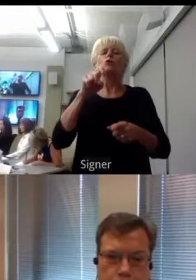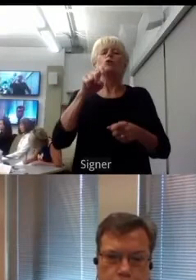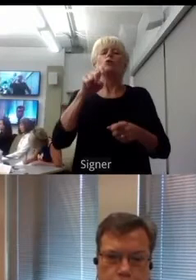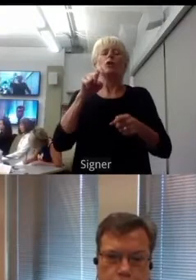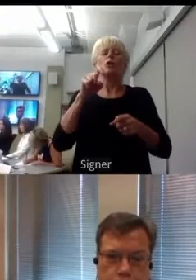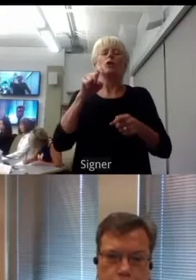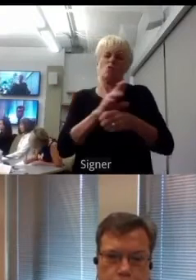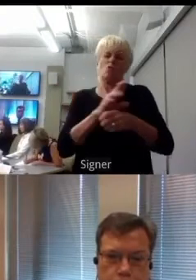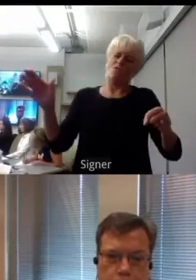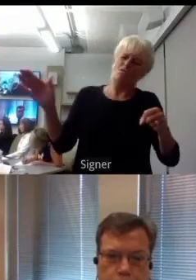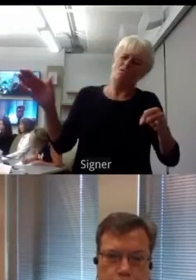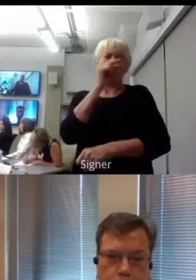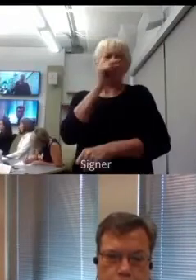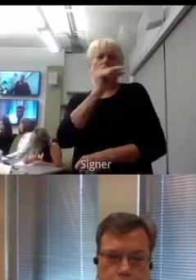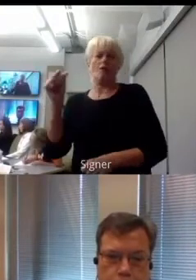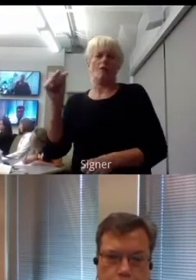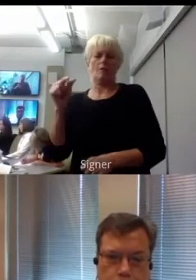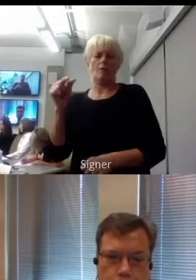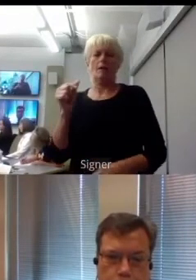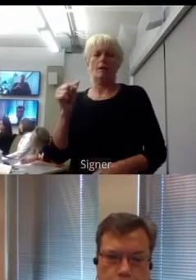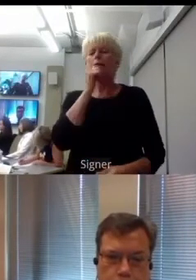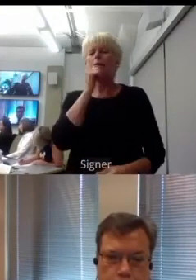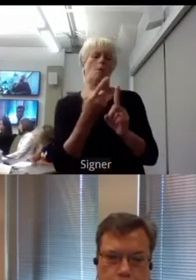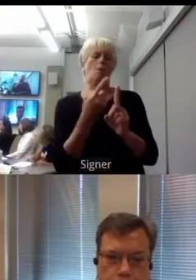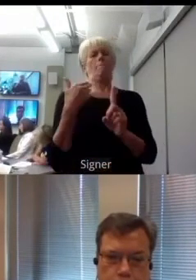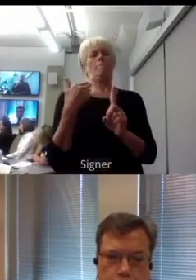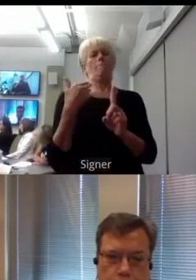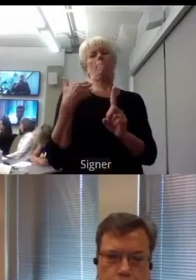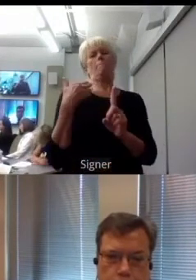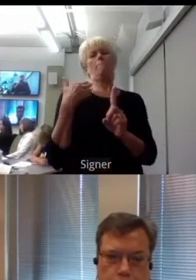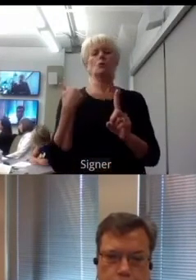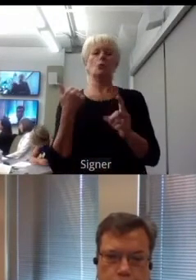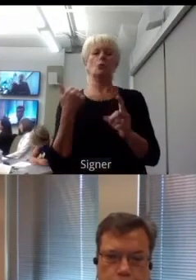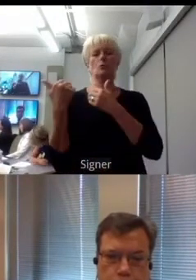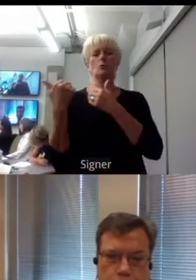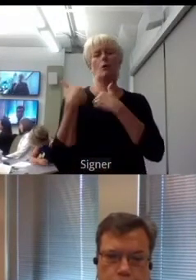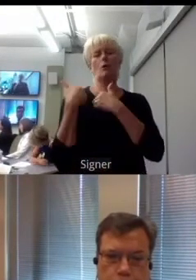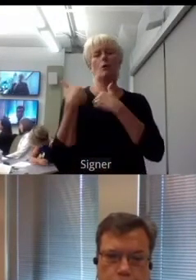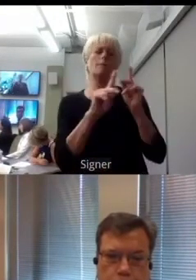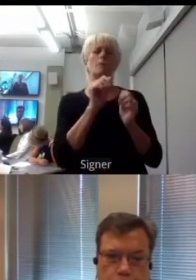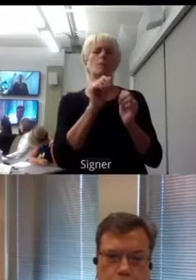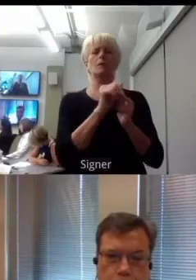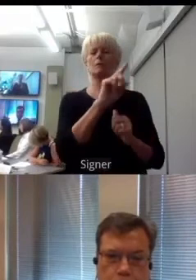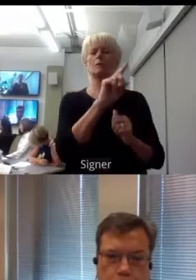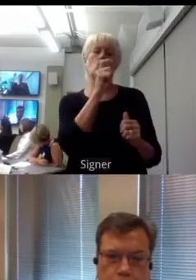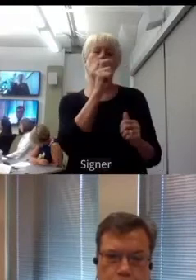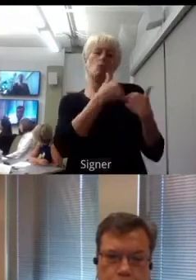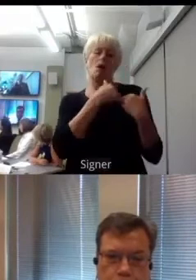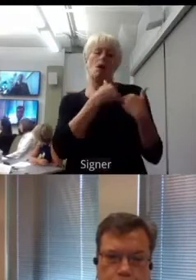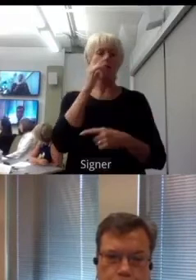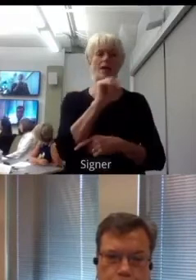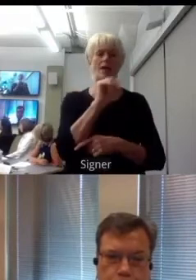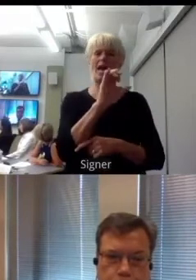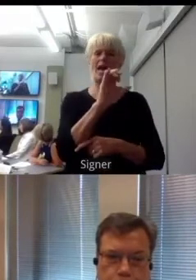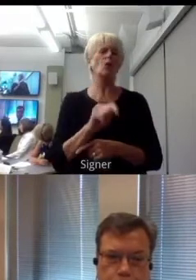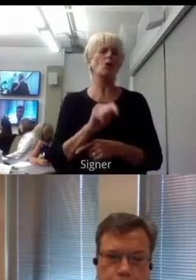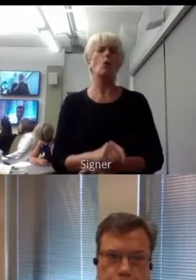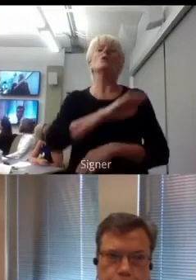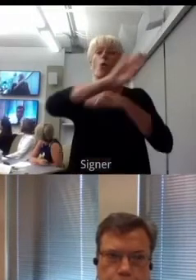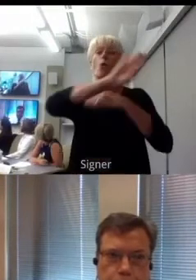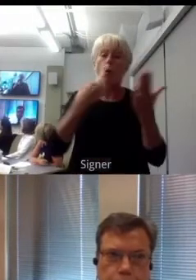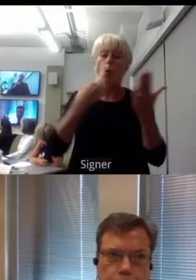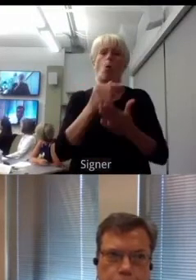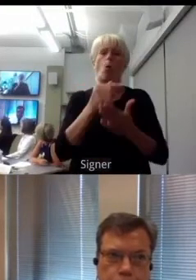responsible for people with disabilities who's responsible for this act, it's the whole government, it's every minister and department and deputy minister. And I